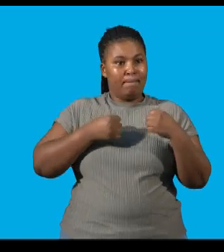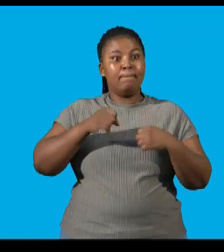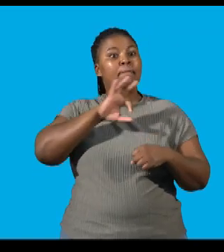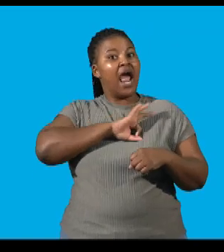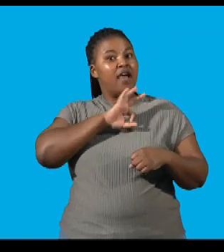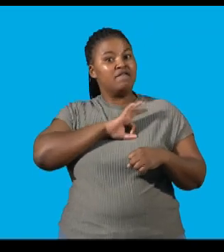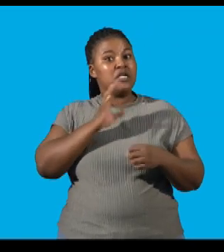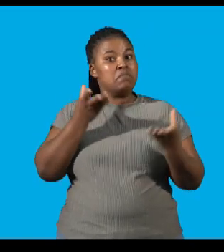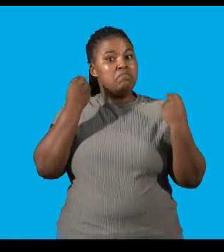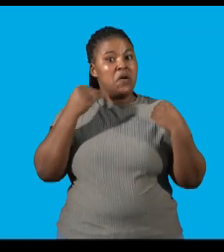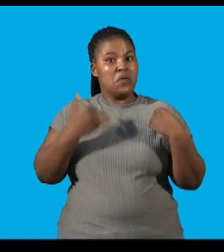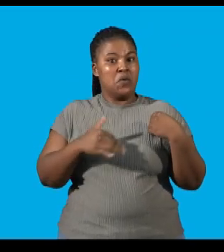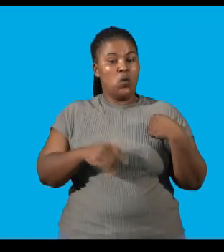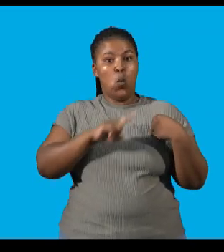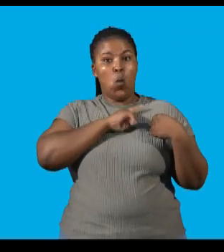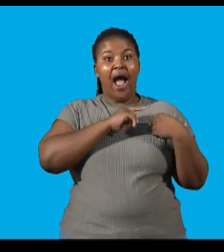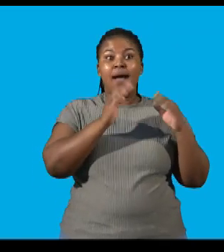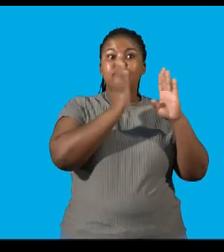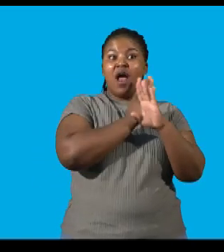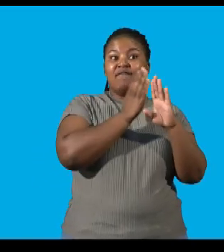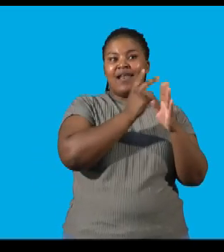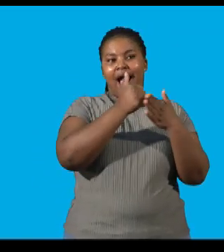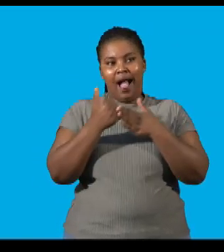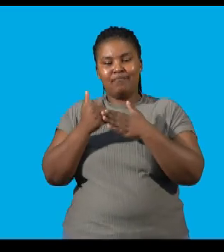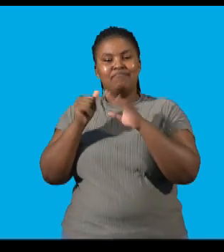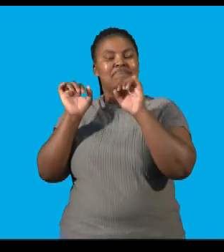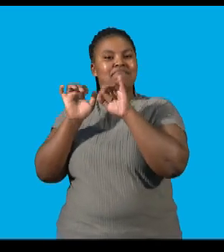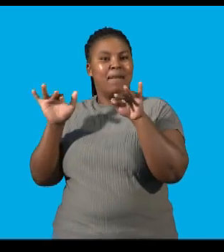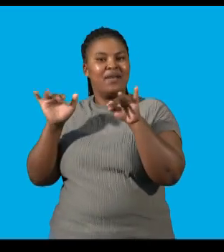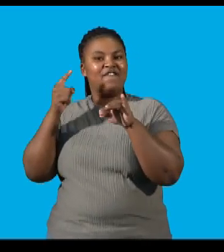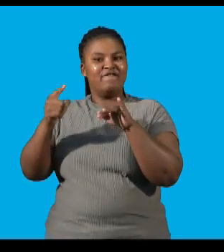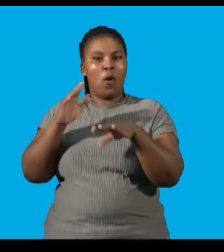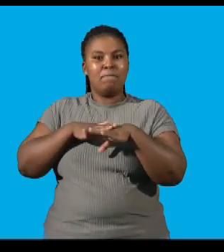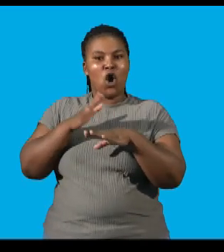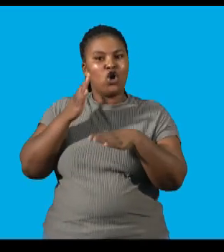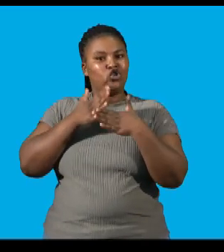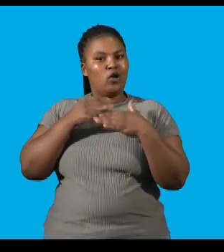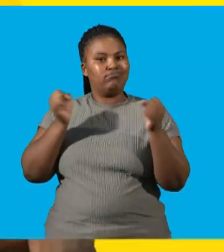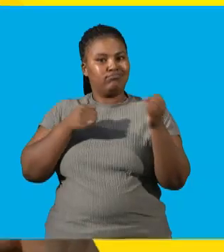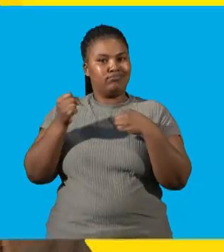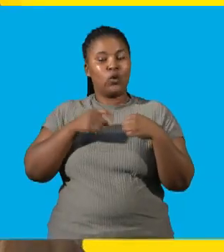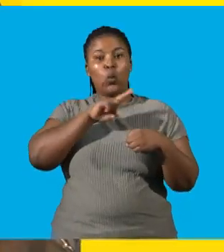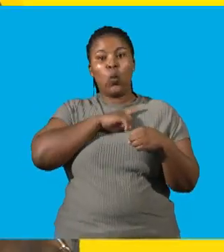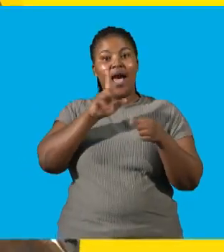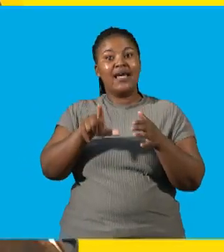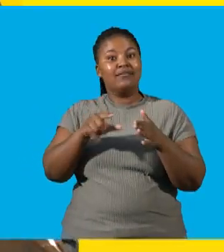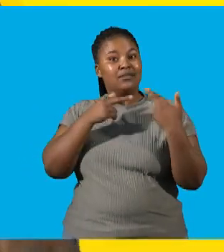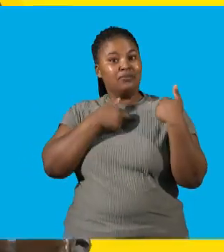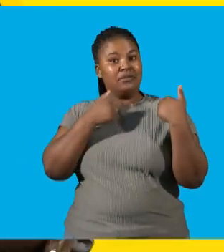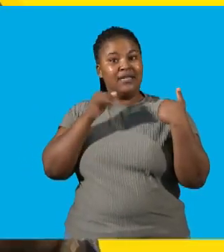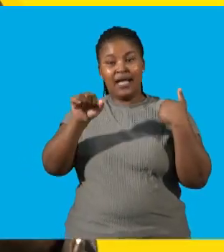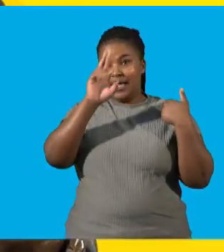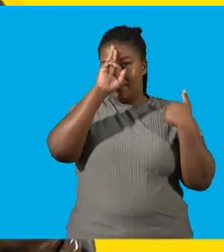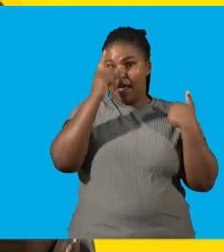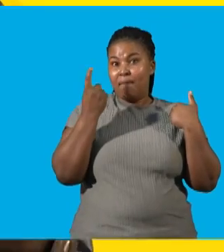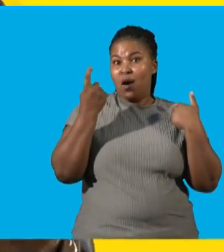created with the aid or with the help of the private sector, it's an advantage to the government because it is their responsibility. Remember,